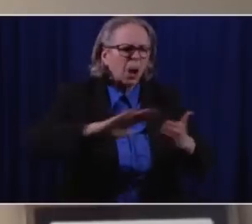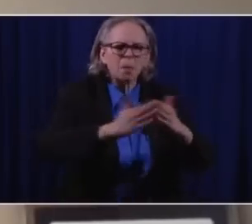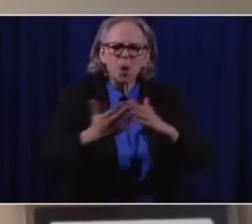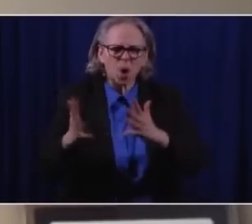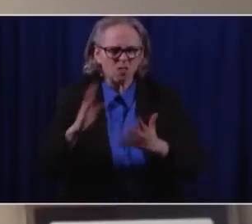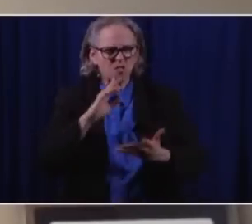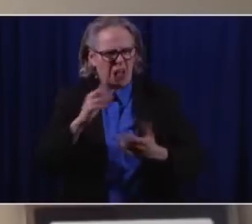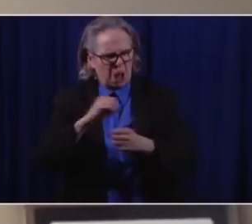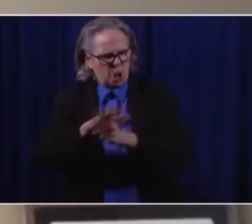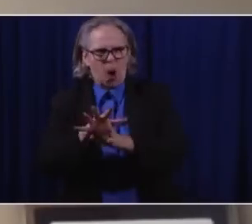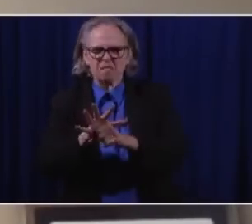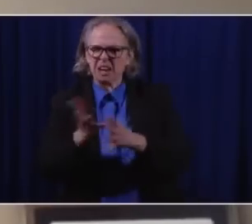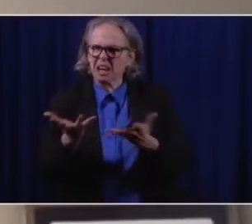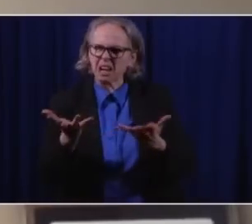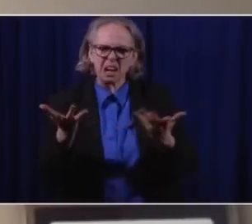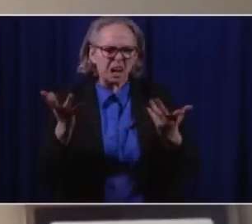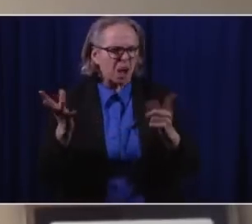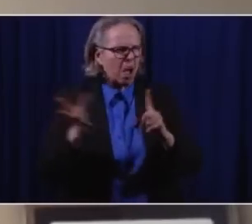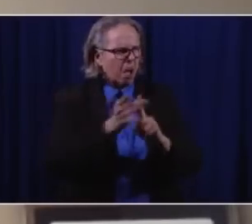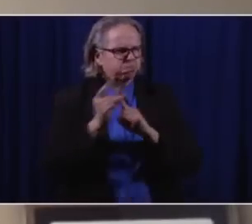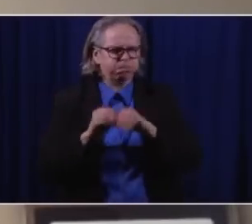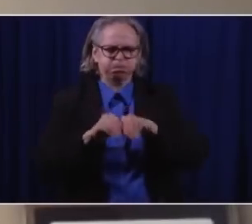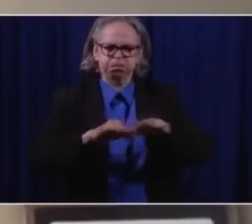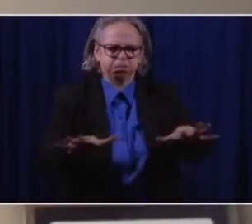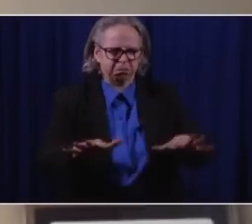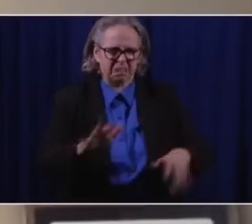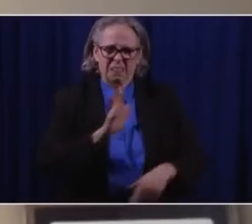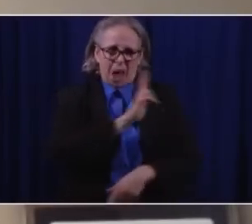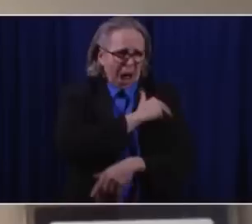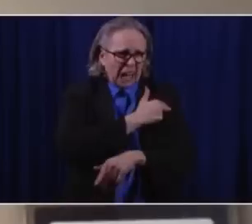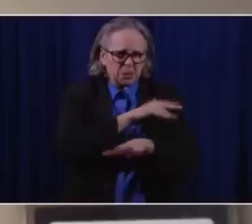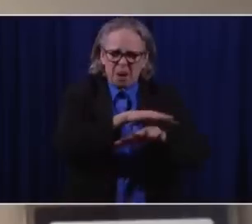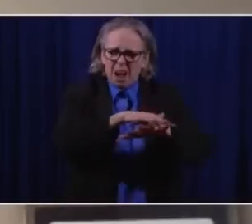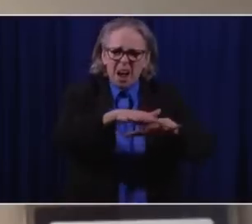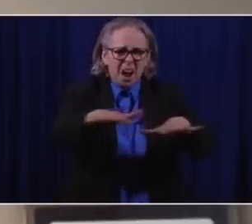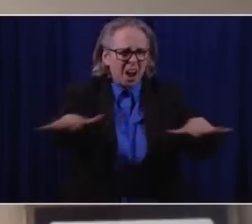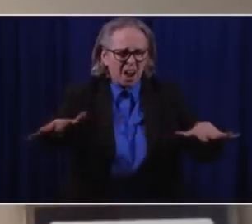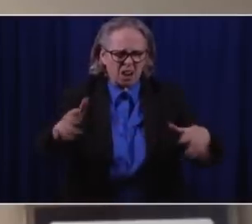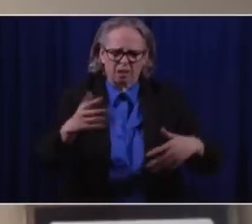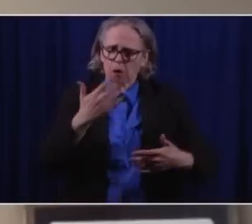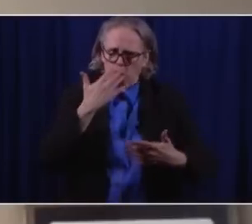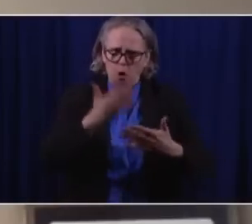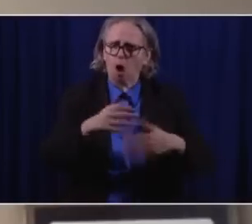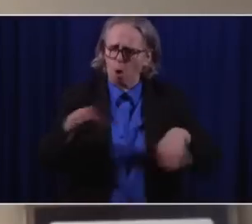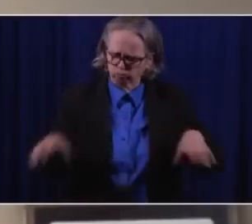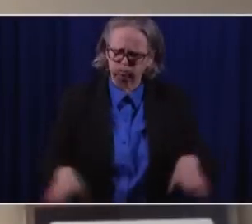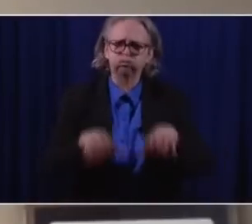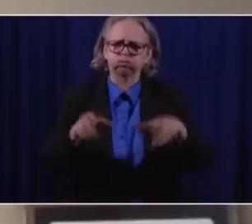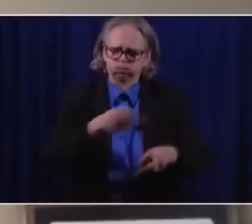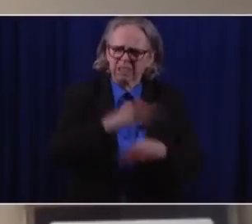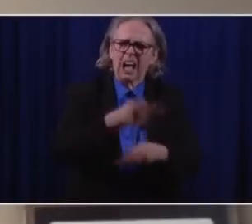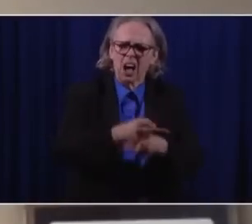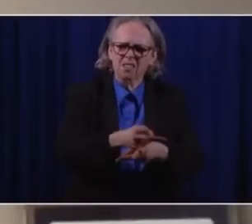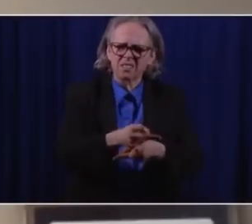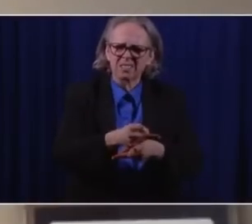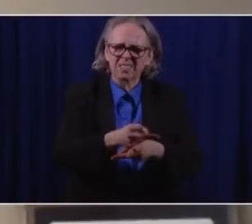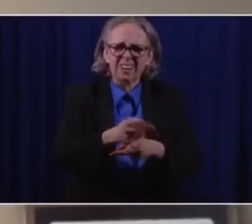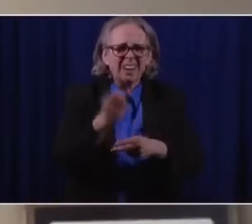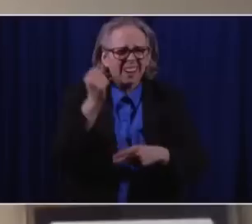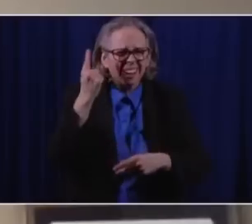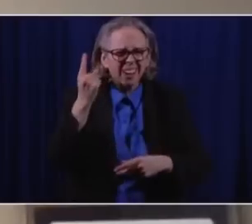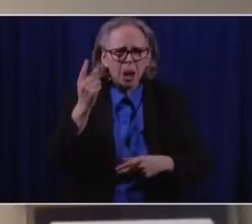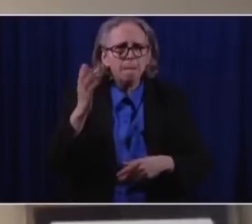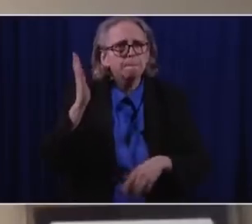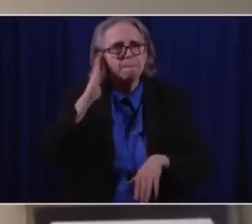while hospitals in those smaller communities are doing a great job of taking care of patients, they have to transfer sometimes to urban